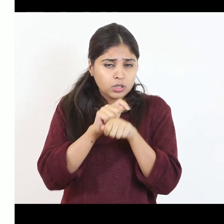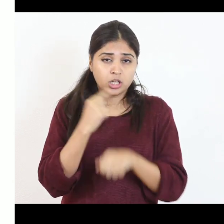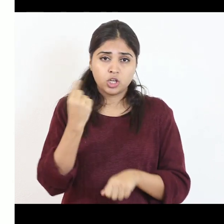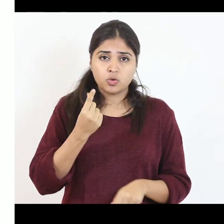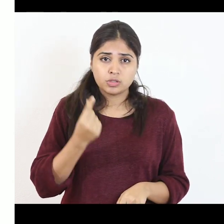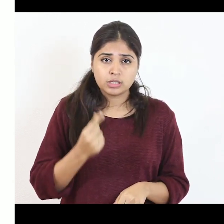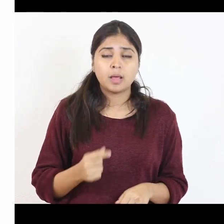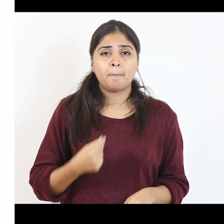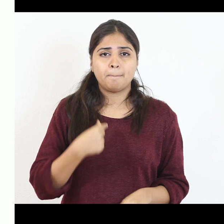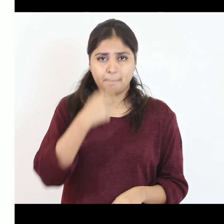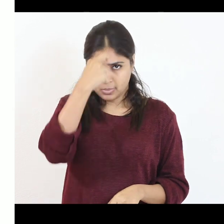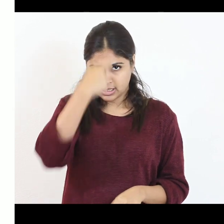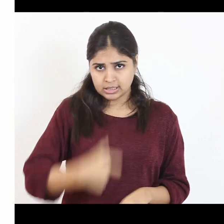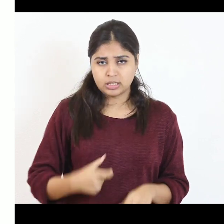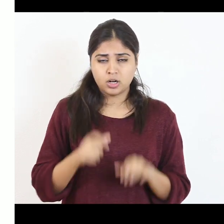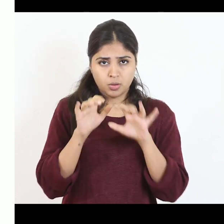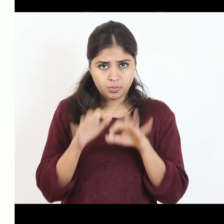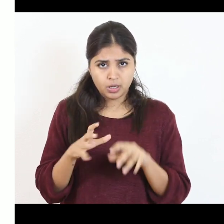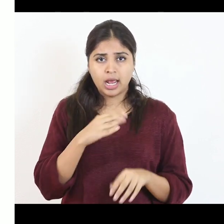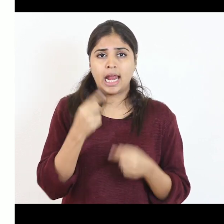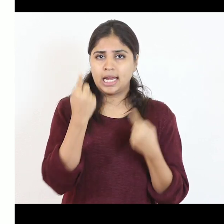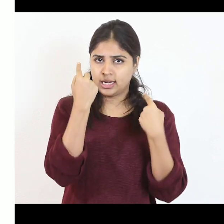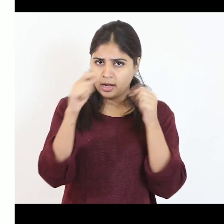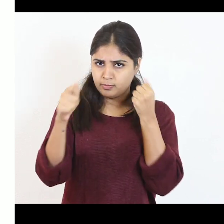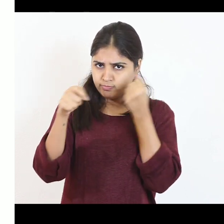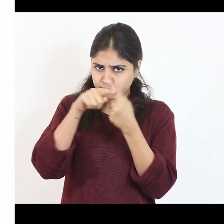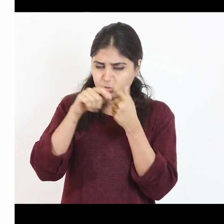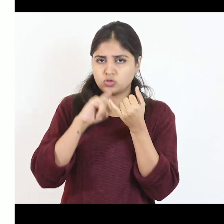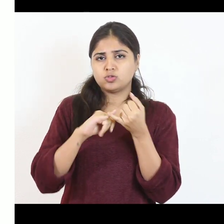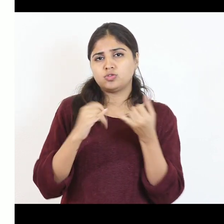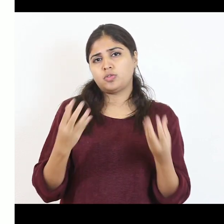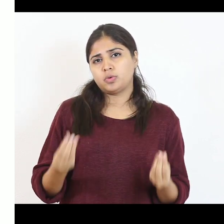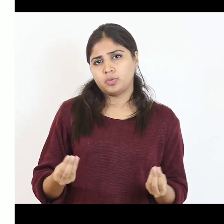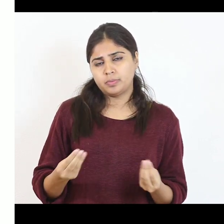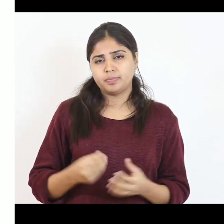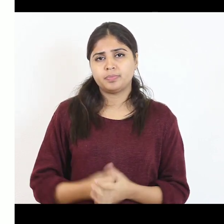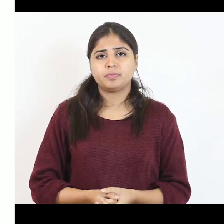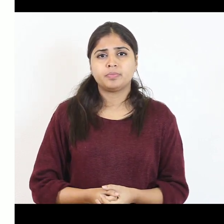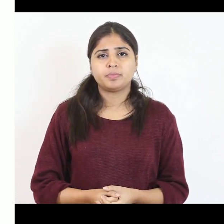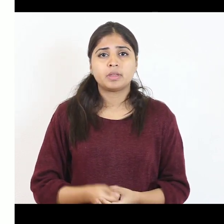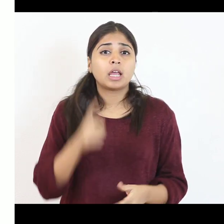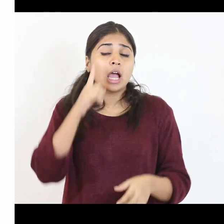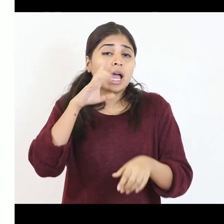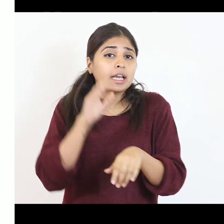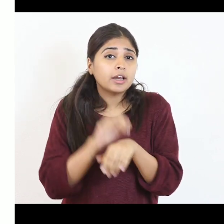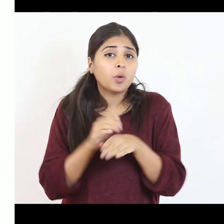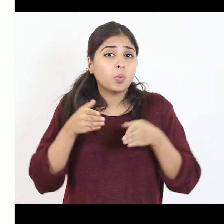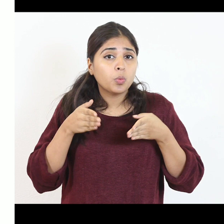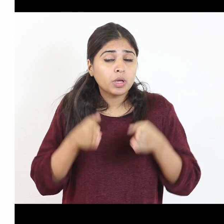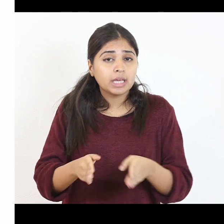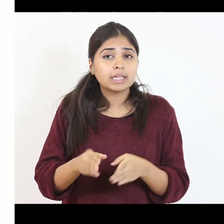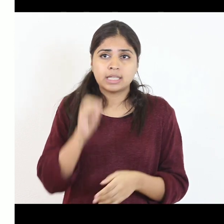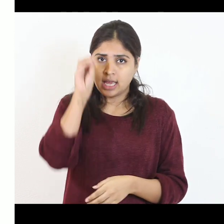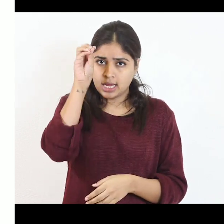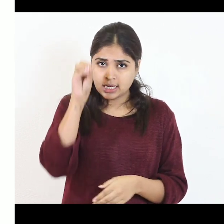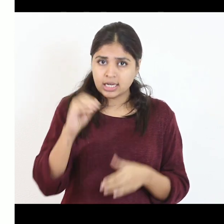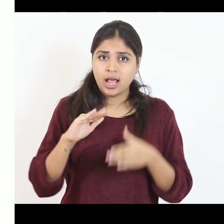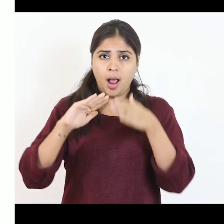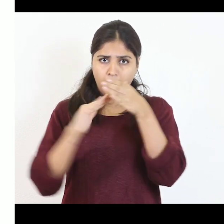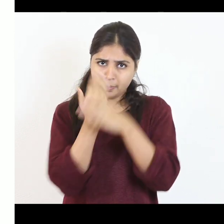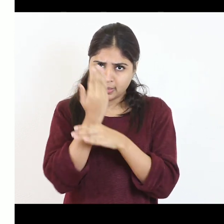work using a personal computer and appropriate softwares. Identify the ways to enter, update,